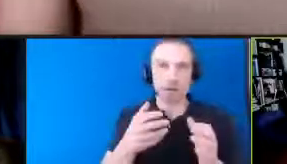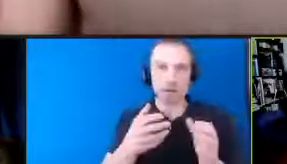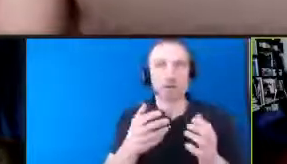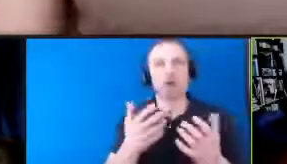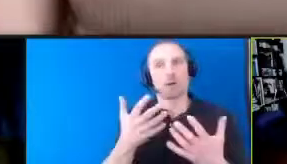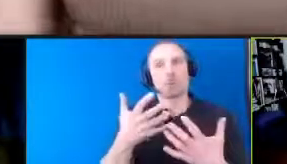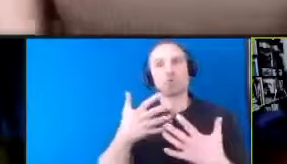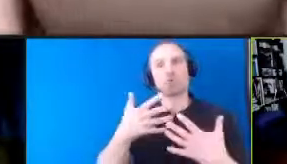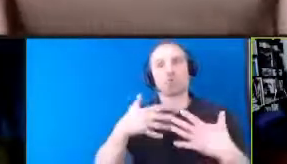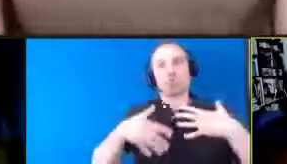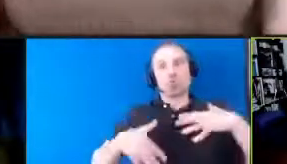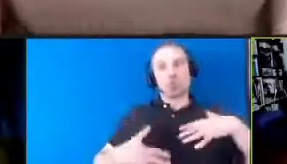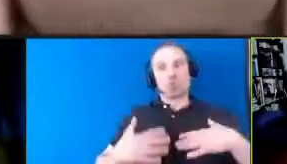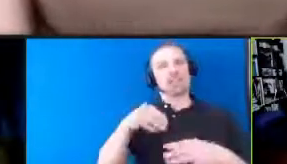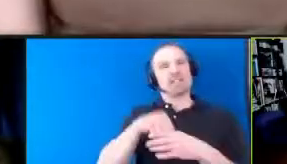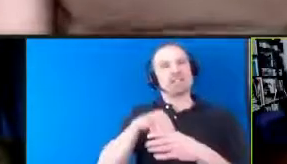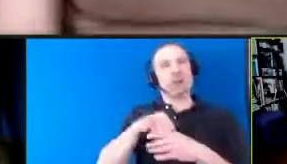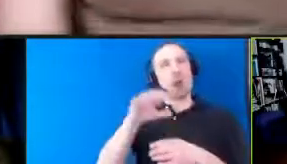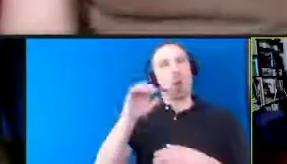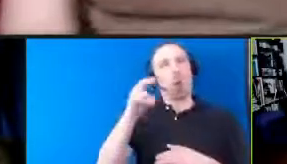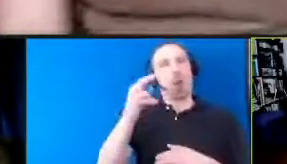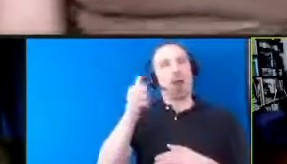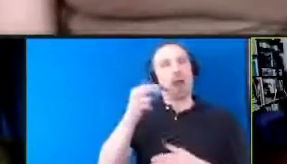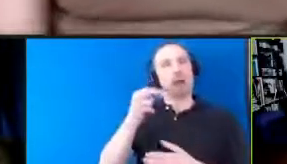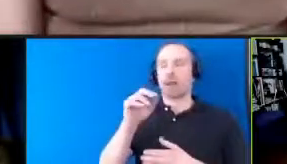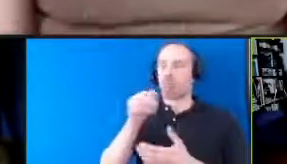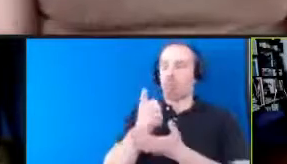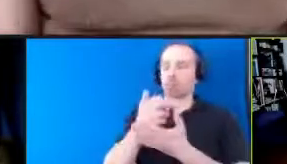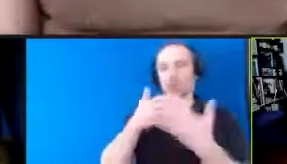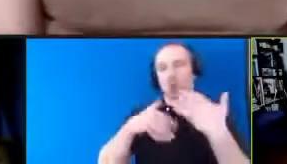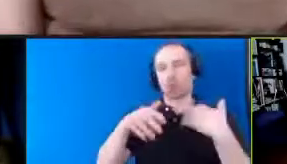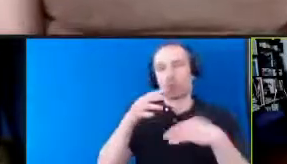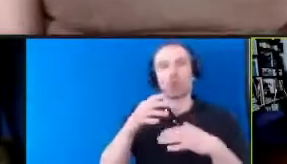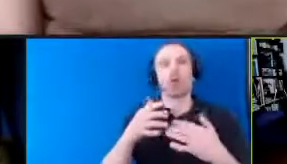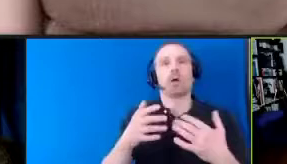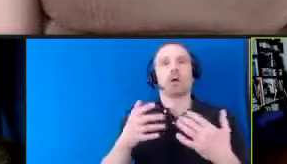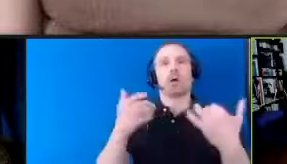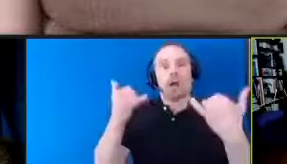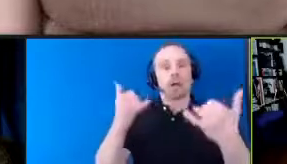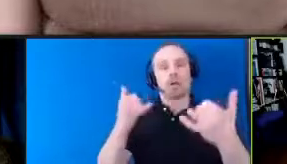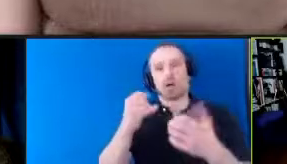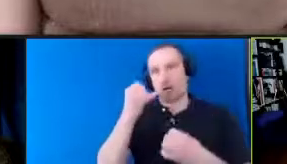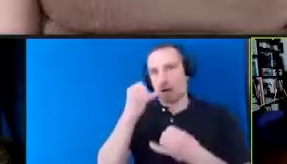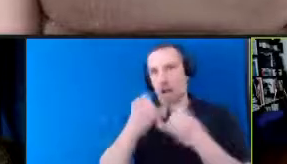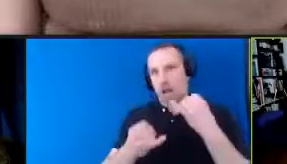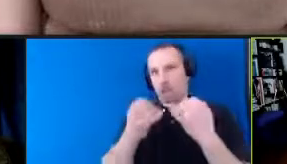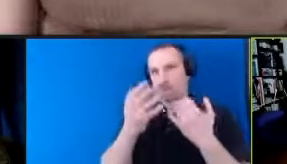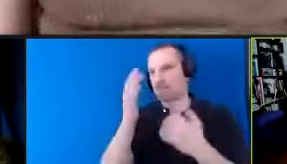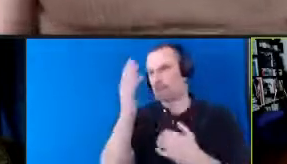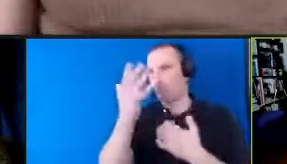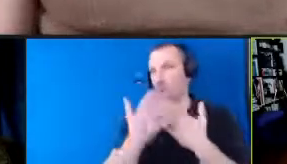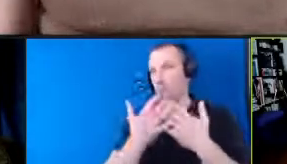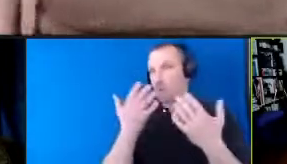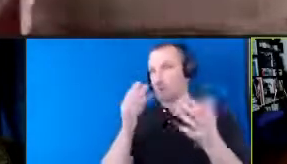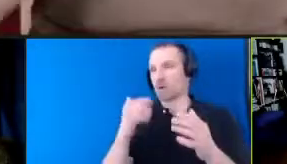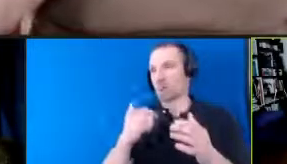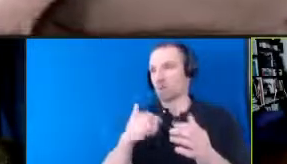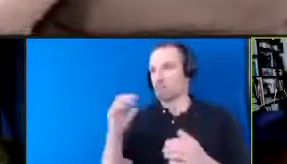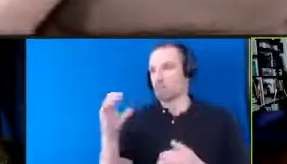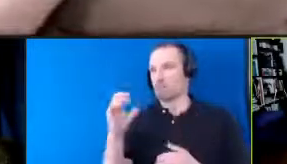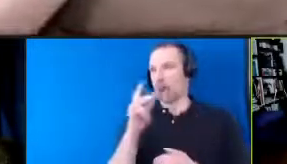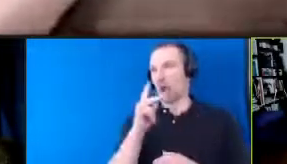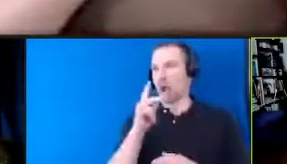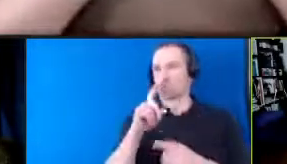we're going to return to center as our time is almost done, right? You can even bring